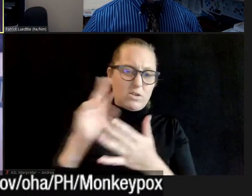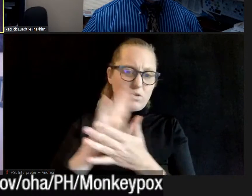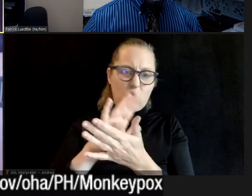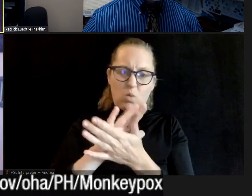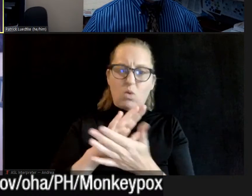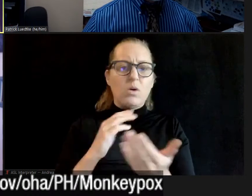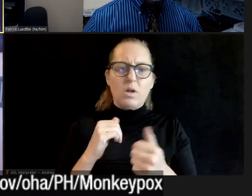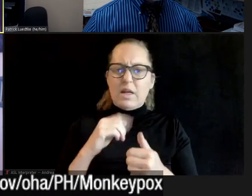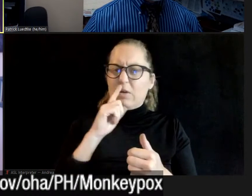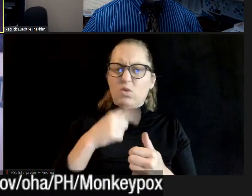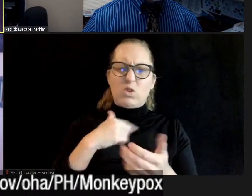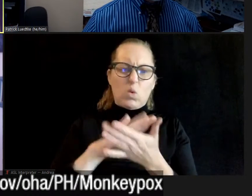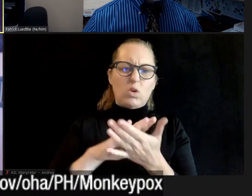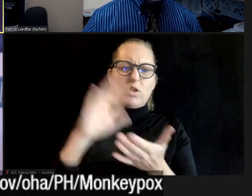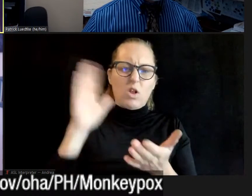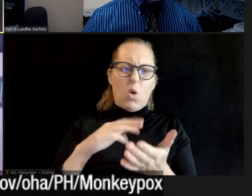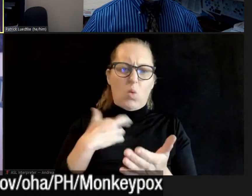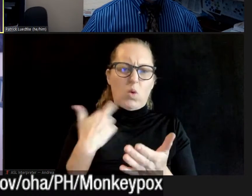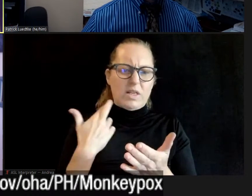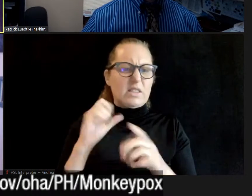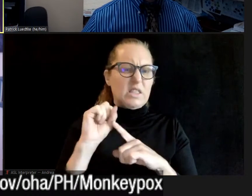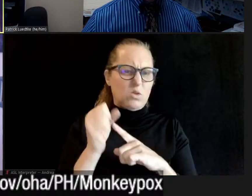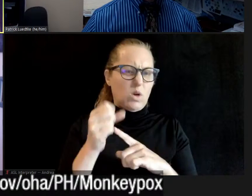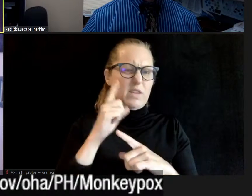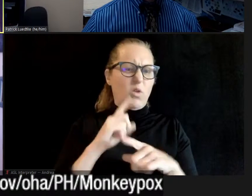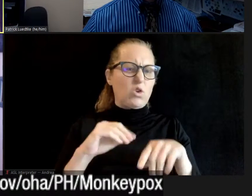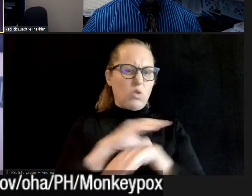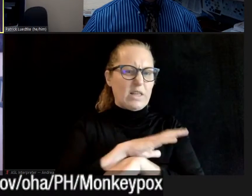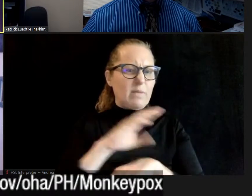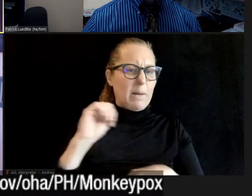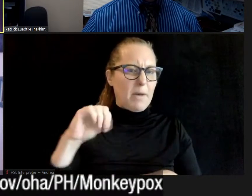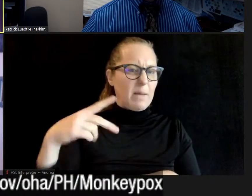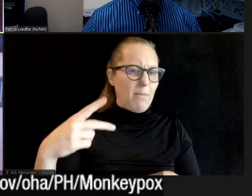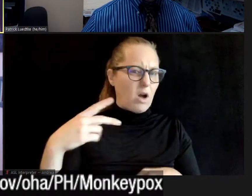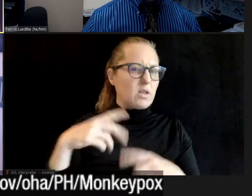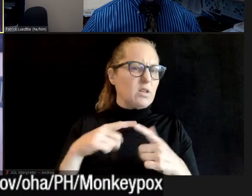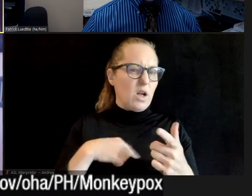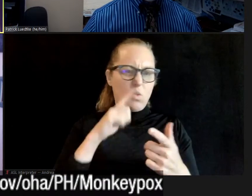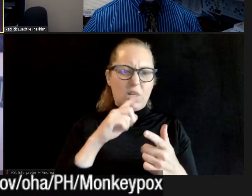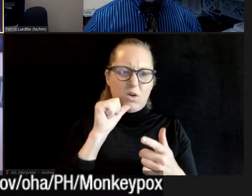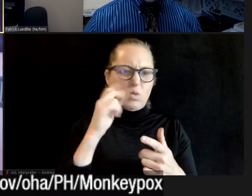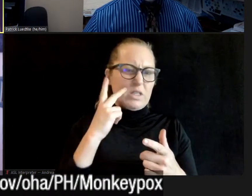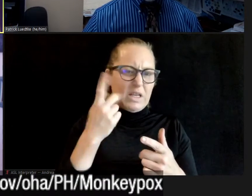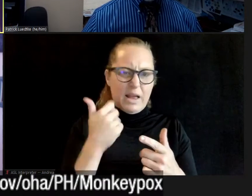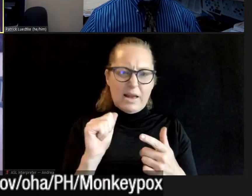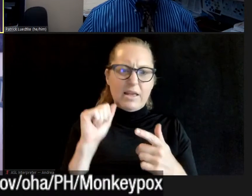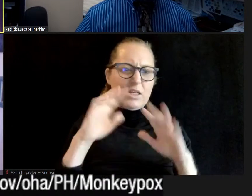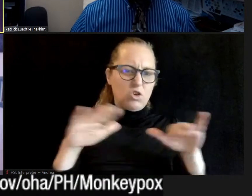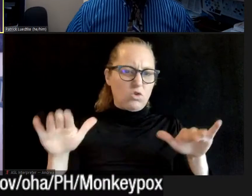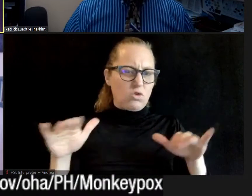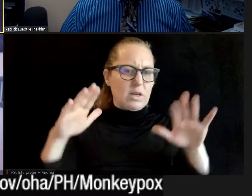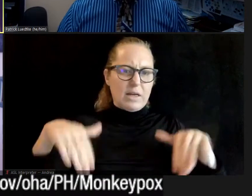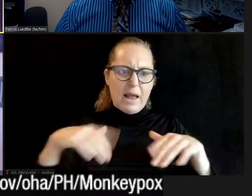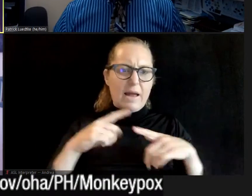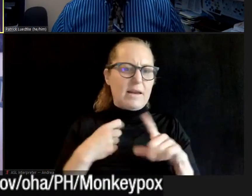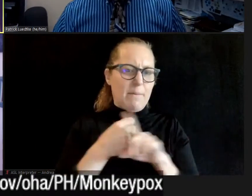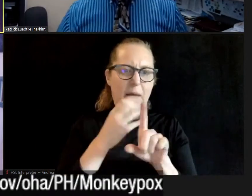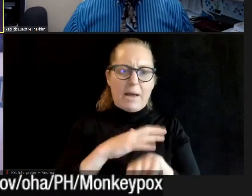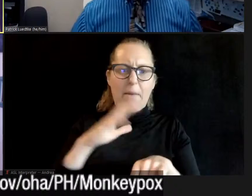School is a very low risk setting for transmission of monkeypox. We have not seen any children yet in Oregon impacted by